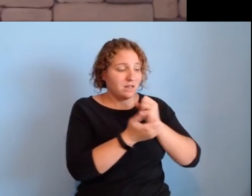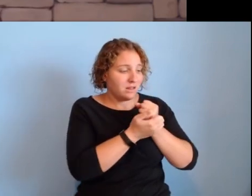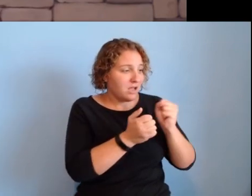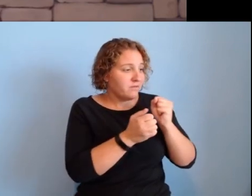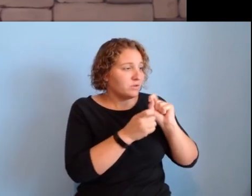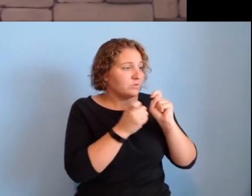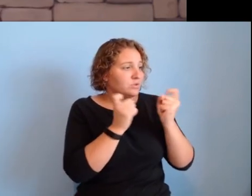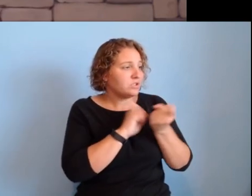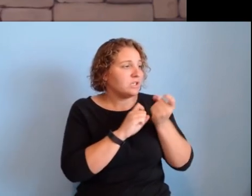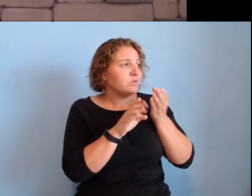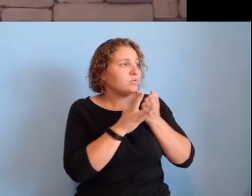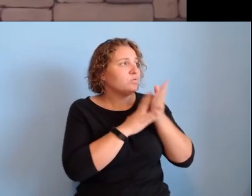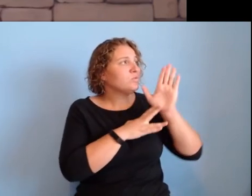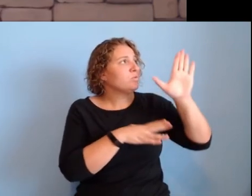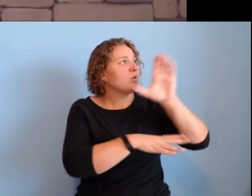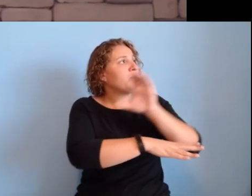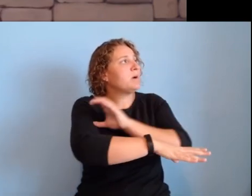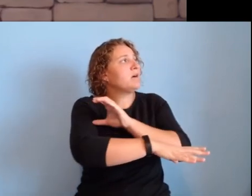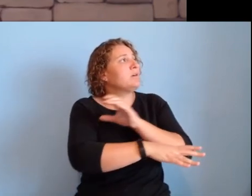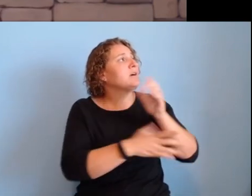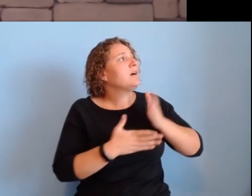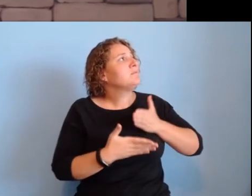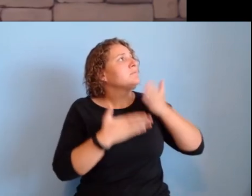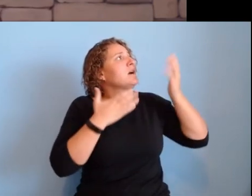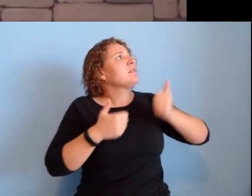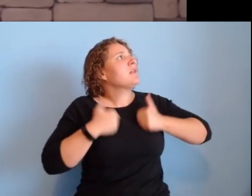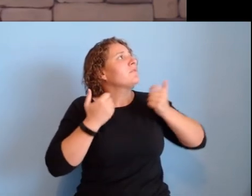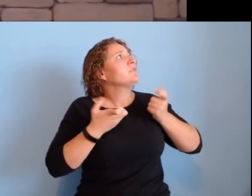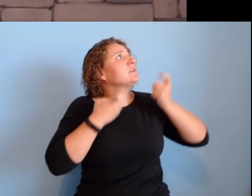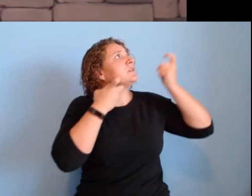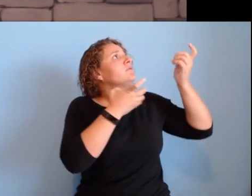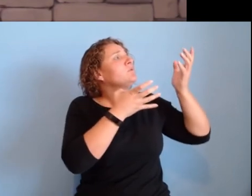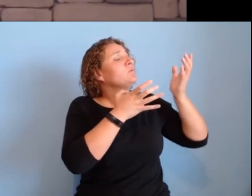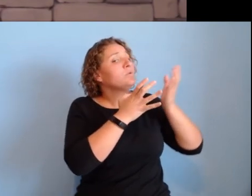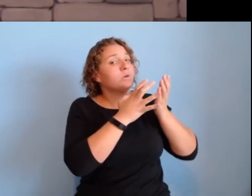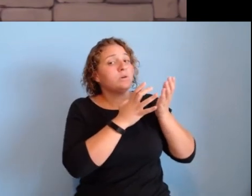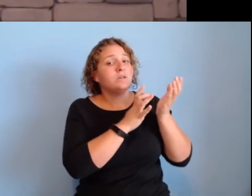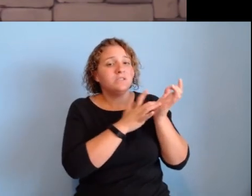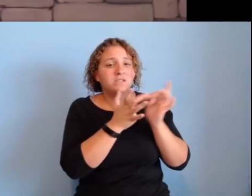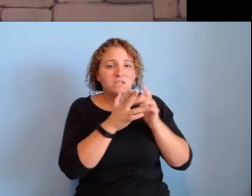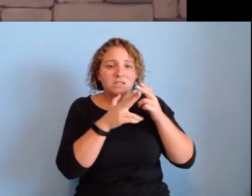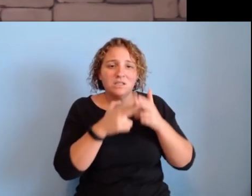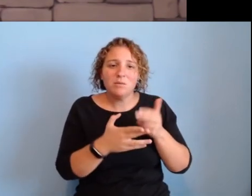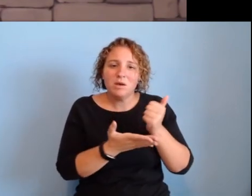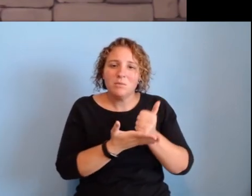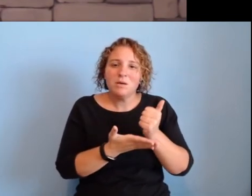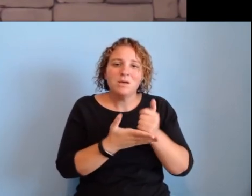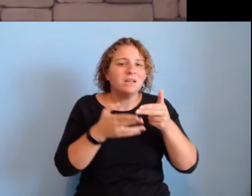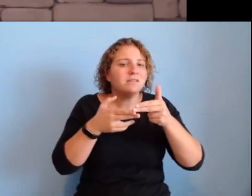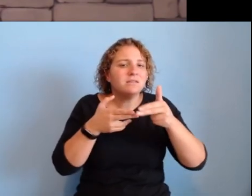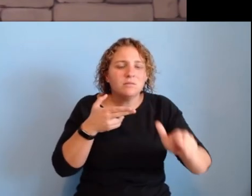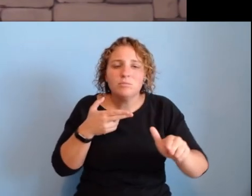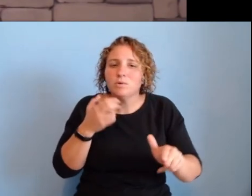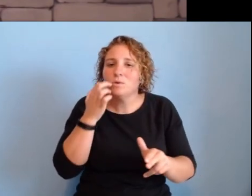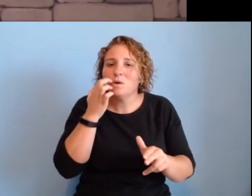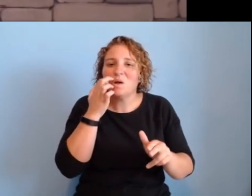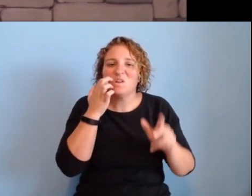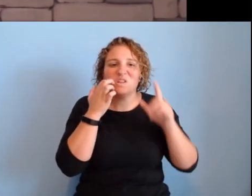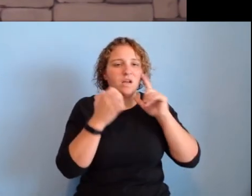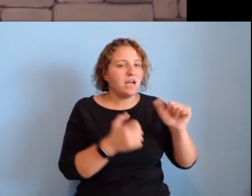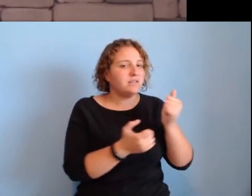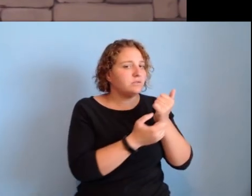I surrender to you and ask your forgiveness. In Jesus' name, amen. It's that simple. And then